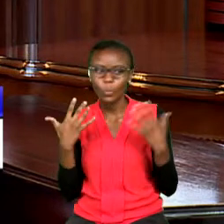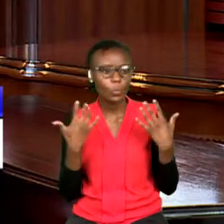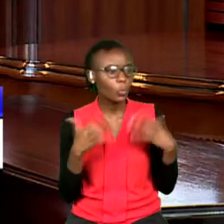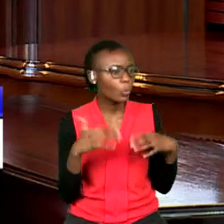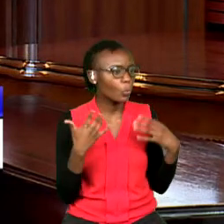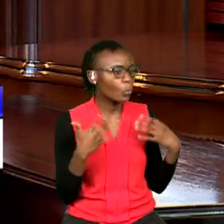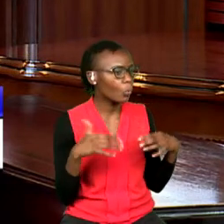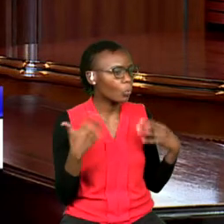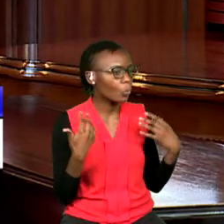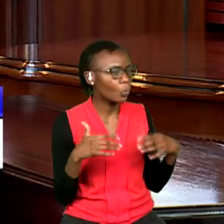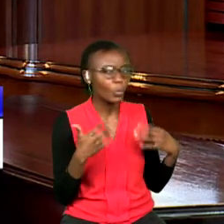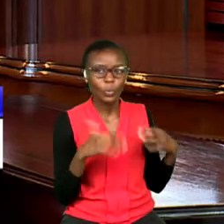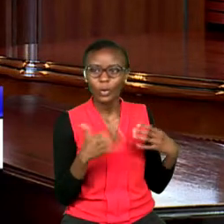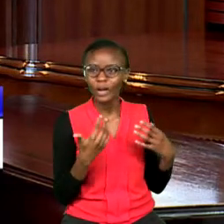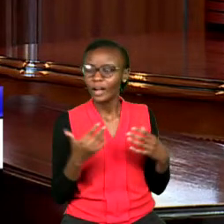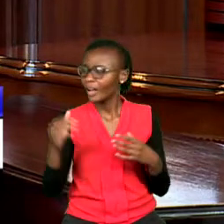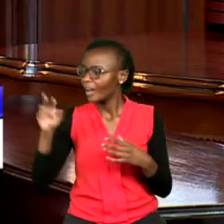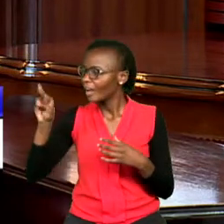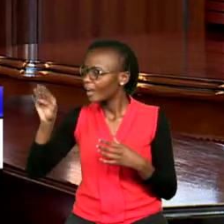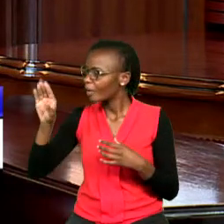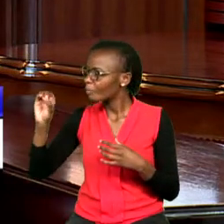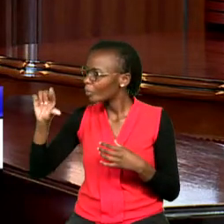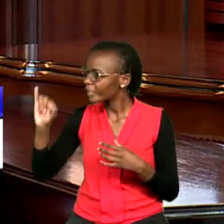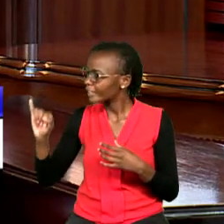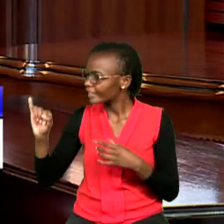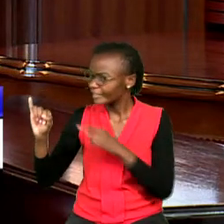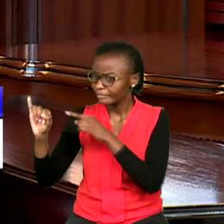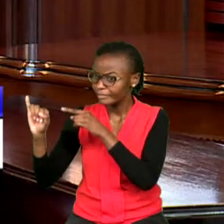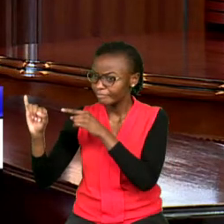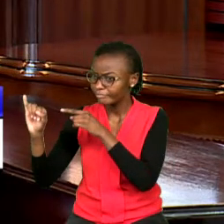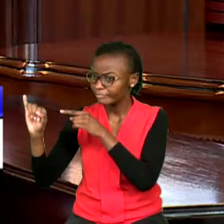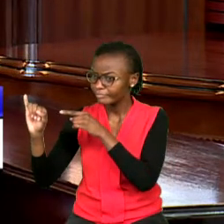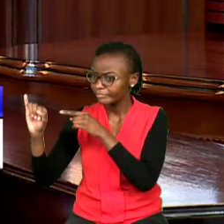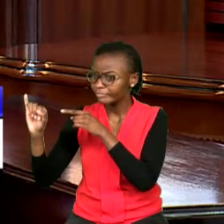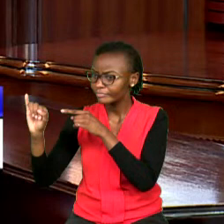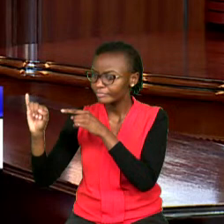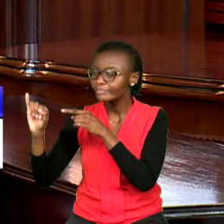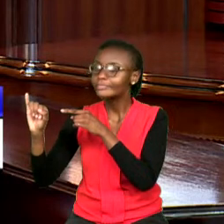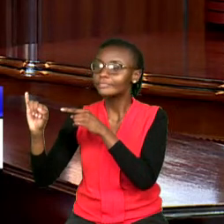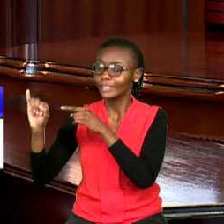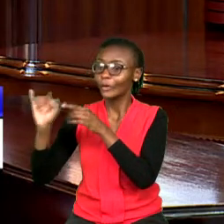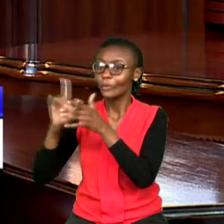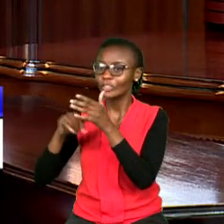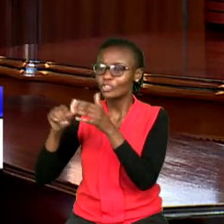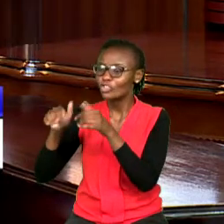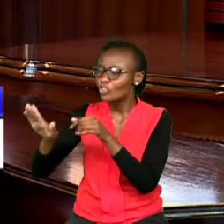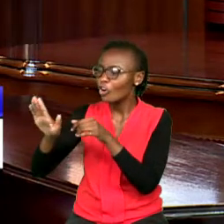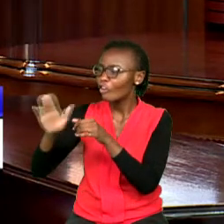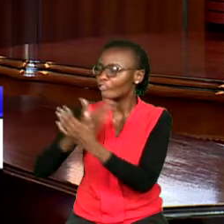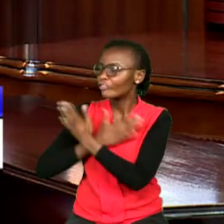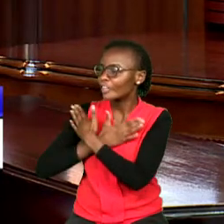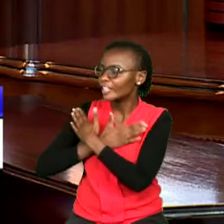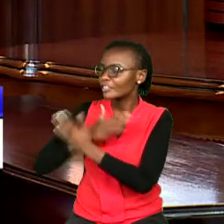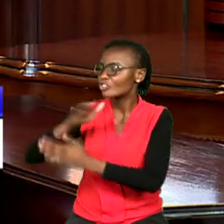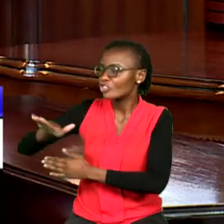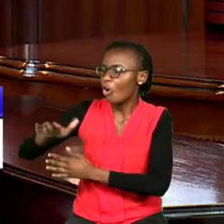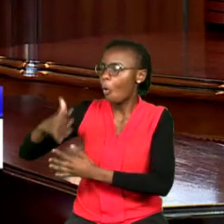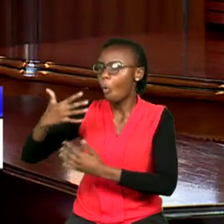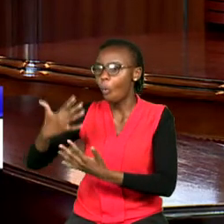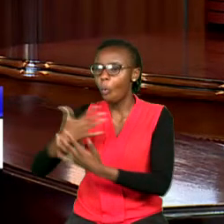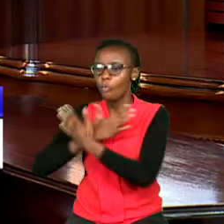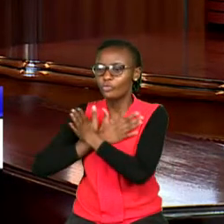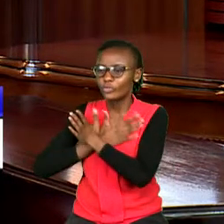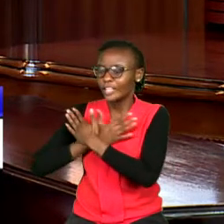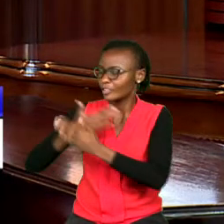Mbogi. Kanairo is Nairobi. Boogie. Mbogi. Bogi. Mbogi. Mbogi is your squad, your gang, your